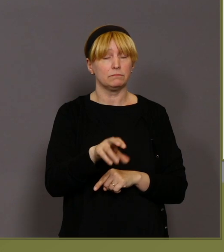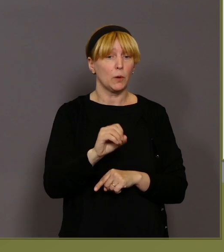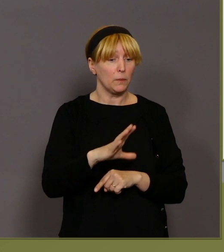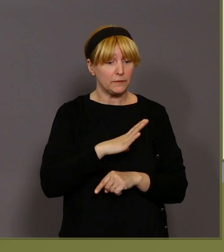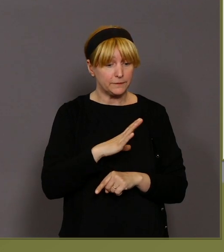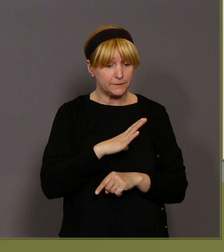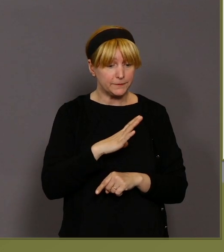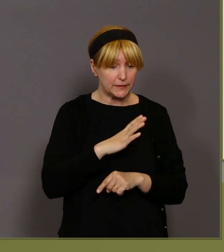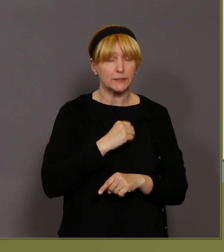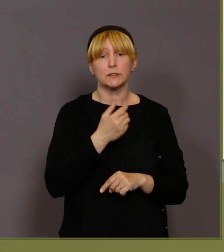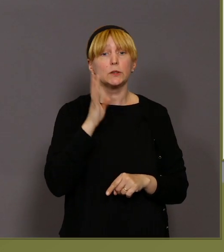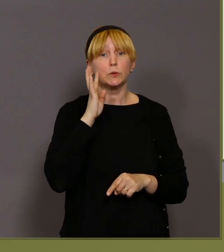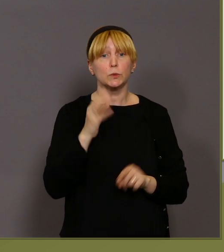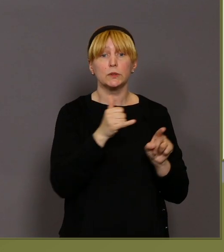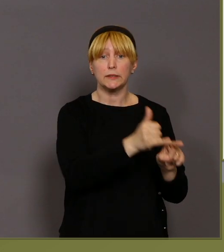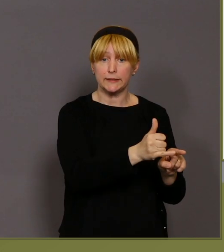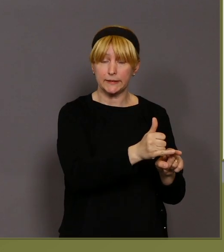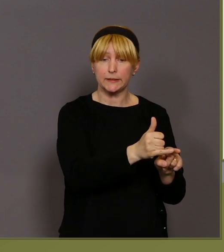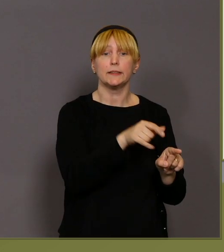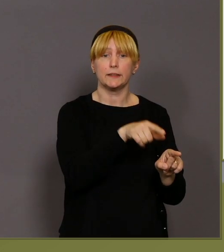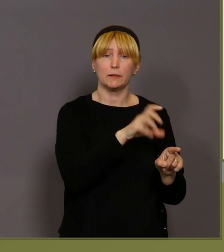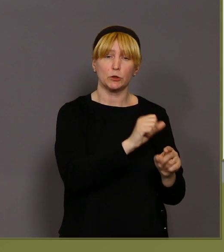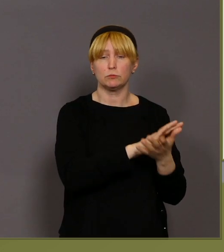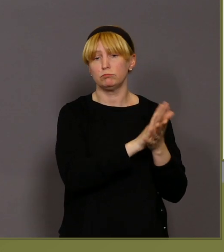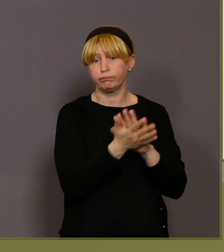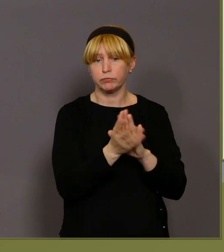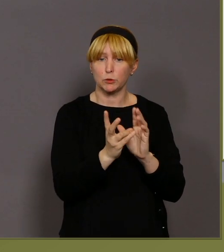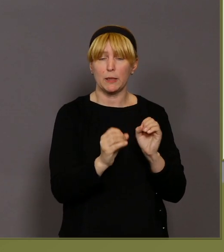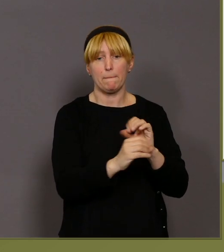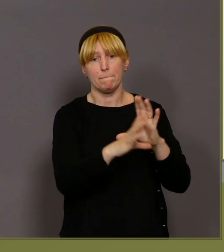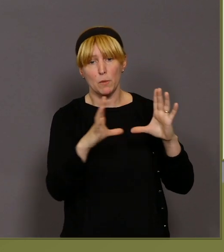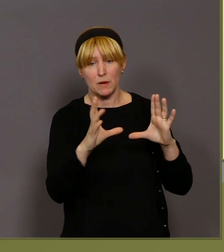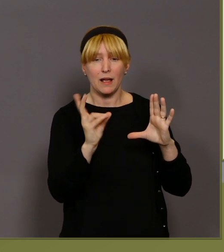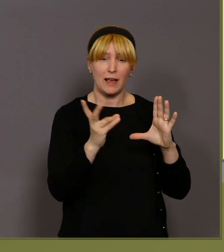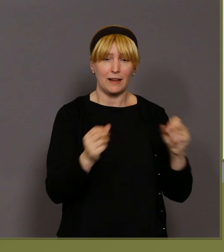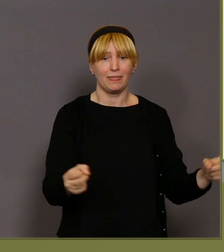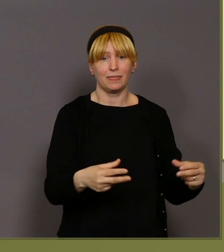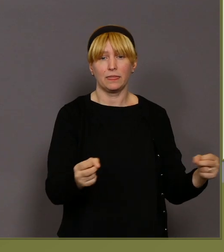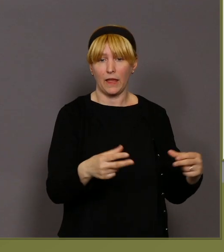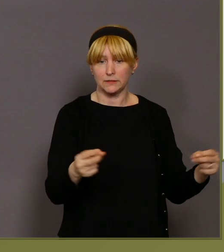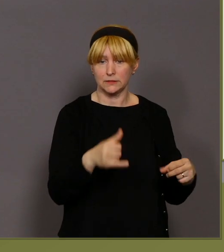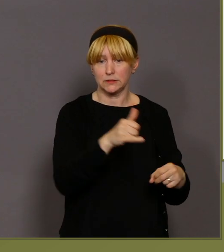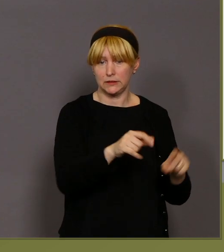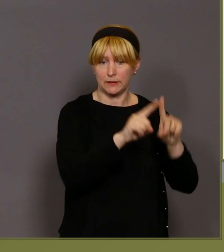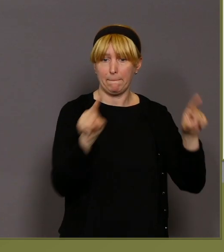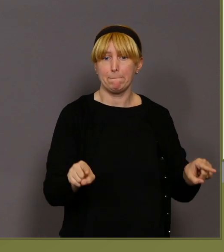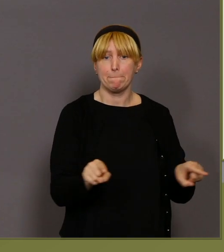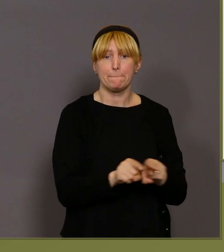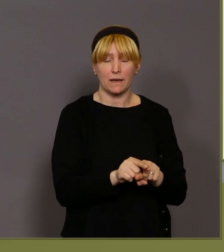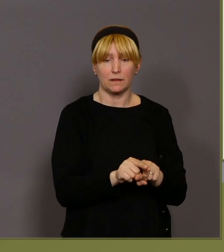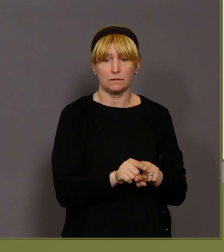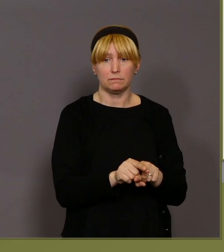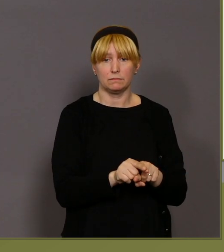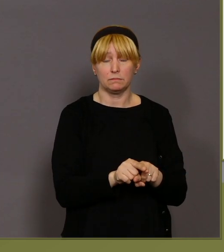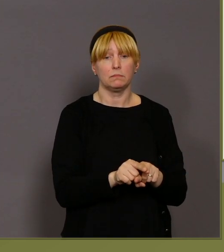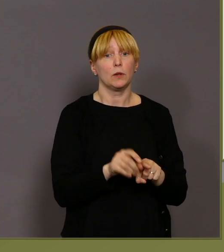sounds or speech output, then you need to kind of display them as a bubble or as subtitles or whatever on screen. And if you